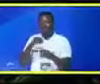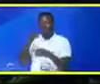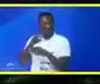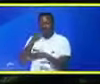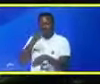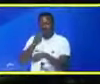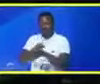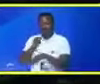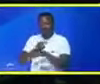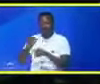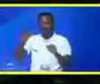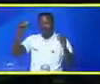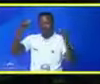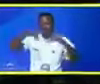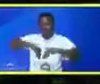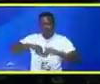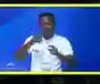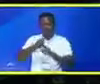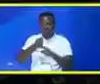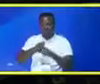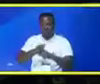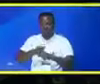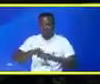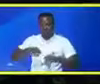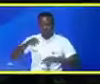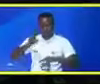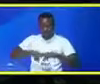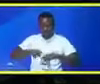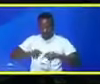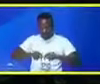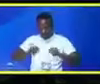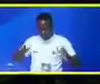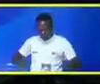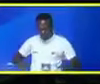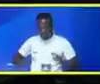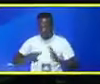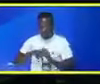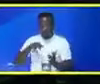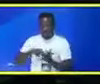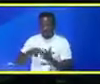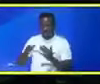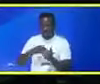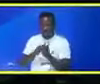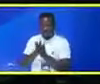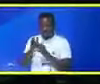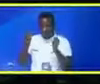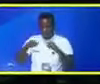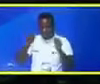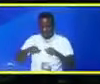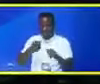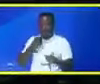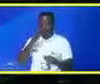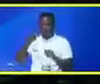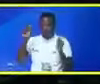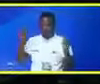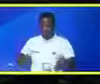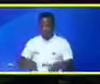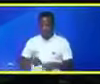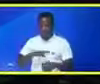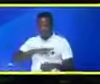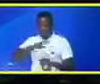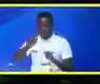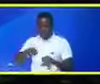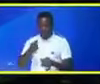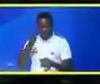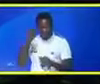down. Learn to hold on to the four horns of the altar and determine your possibilities. Do you believe what you're